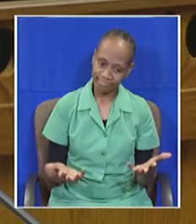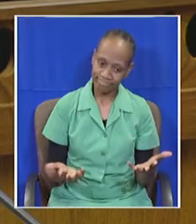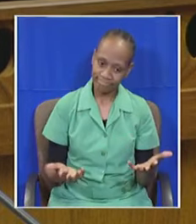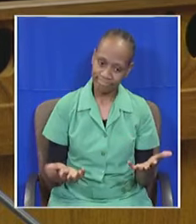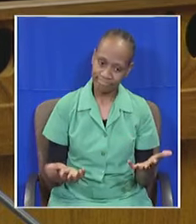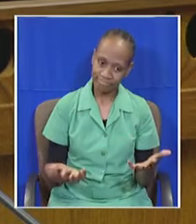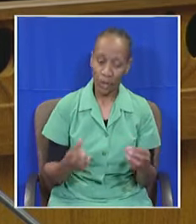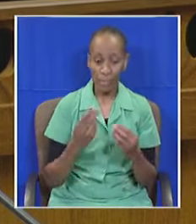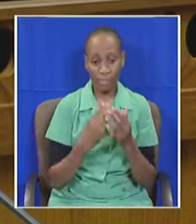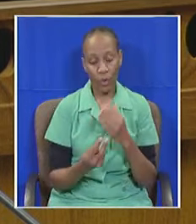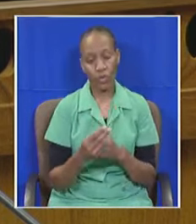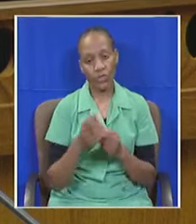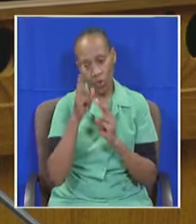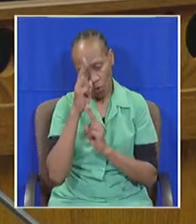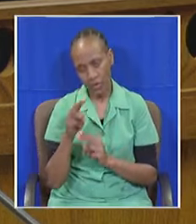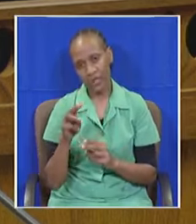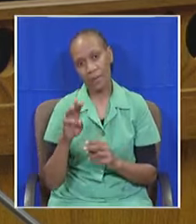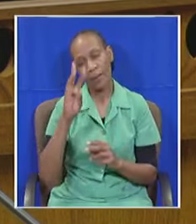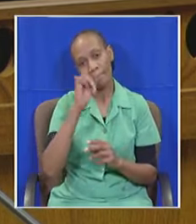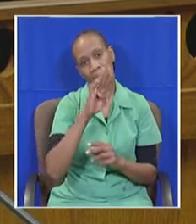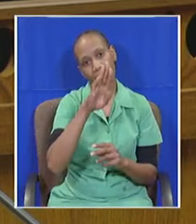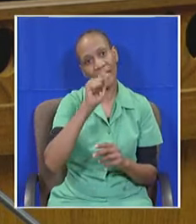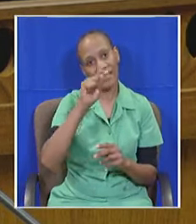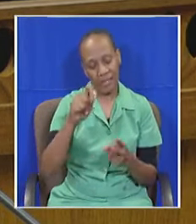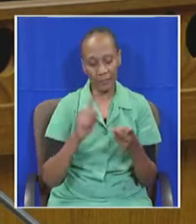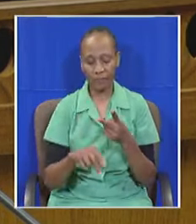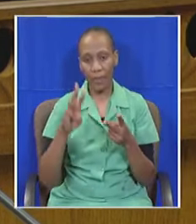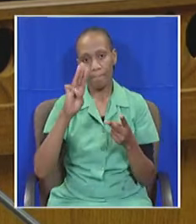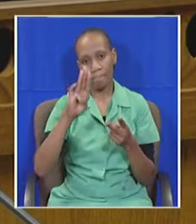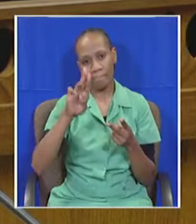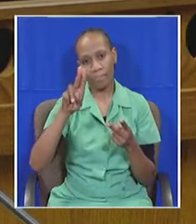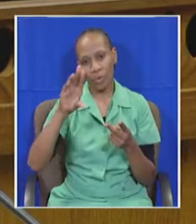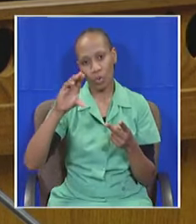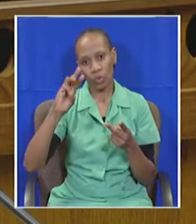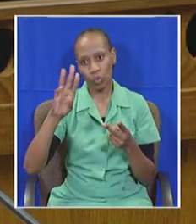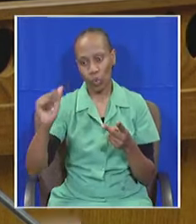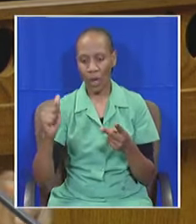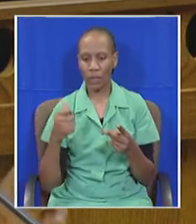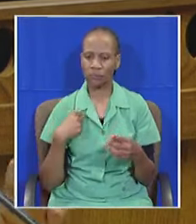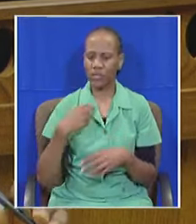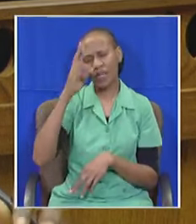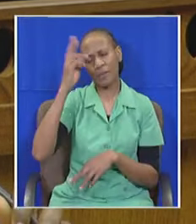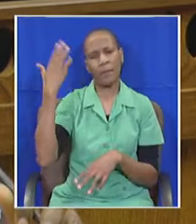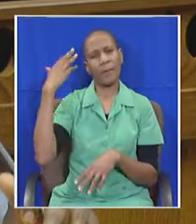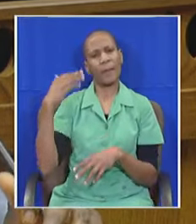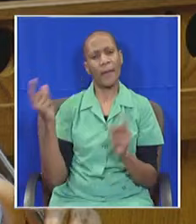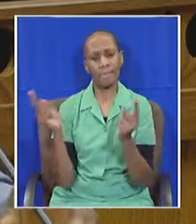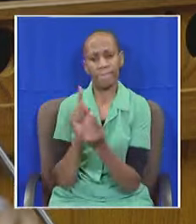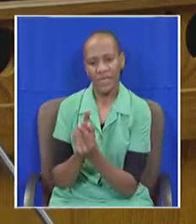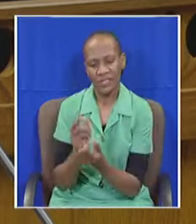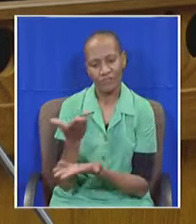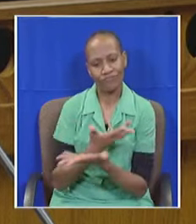both Honorable Botwa and Honorable Mbata reminded me of my engagement with young people